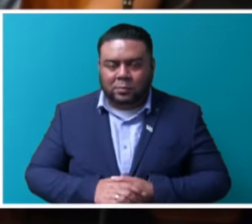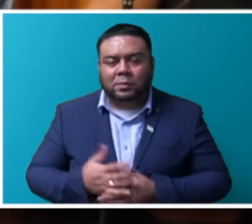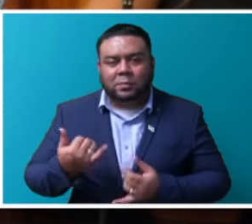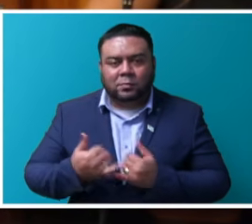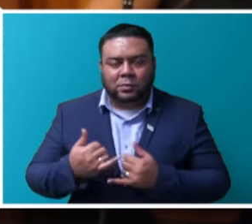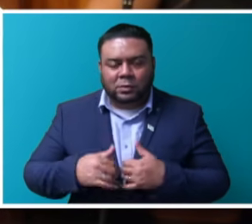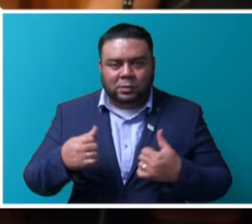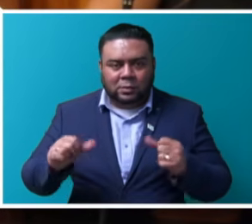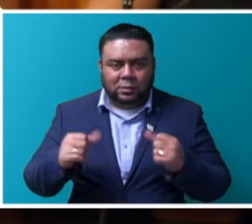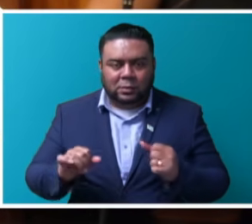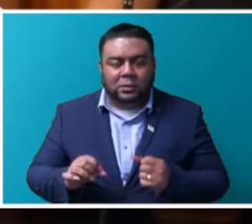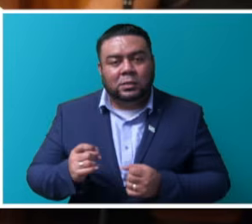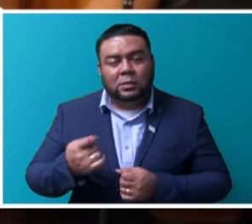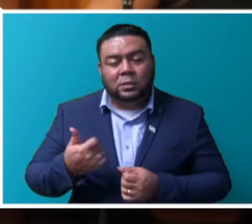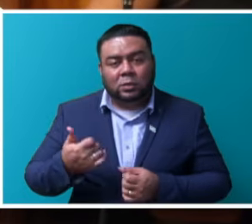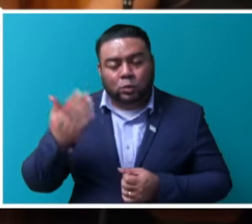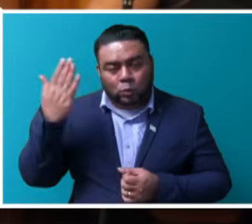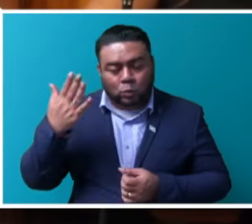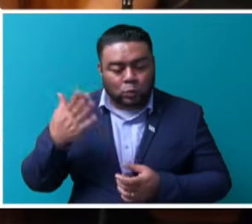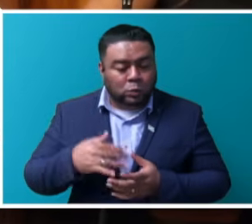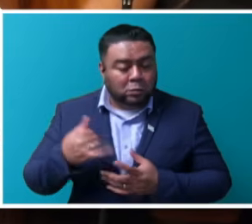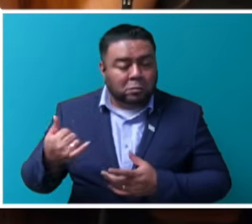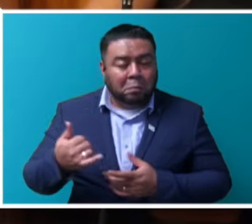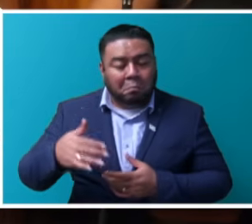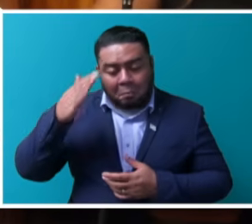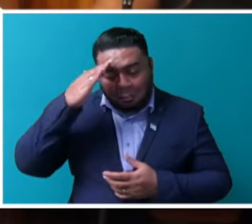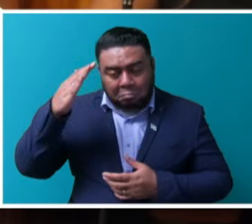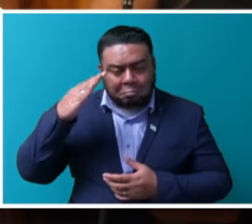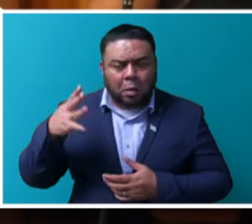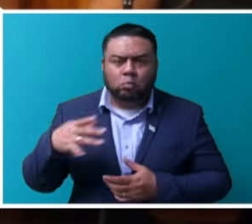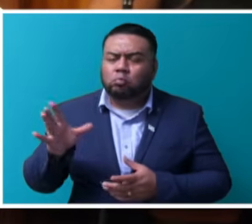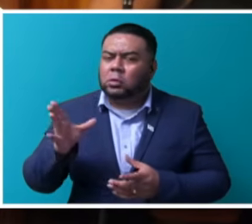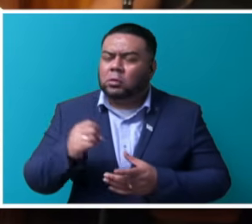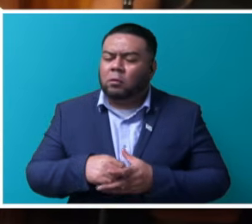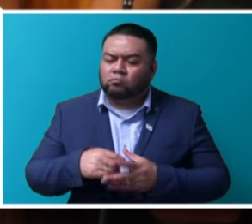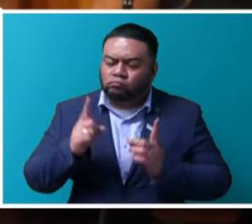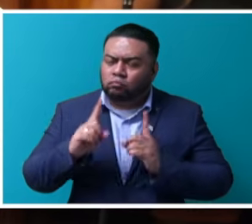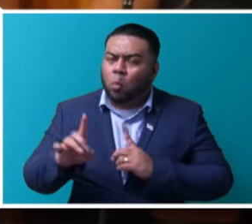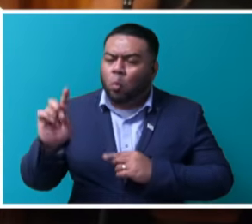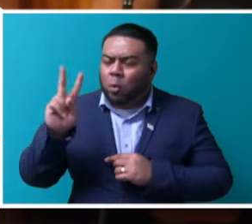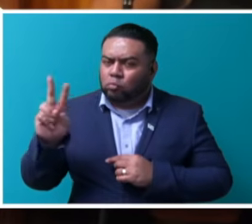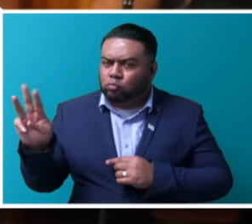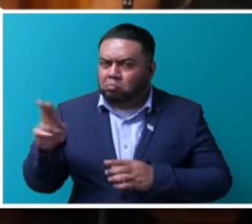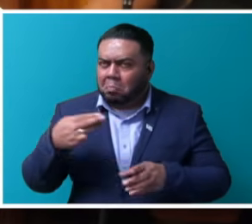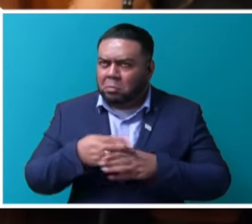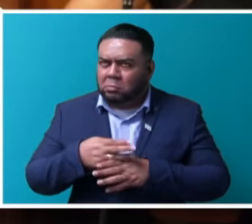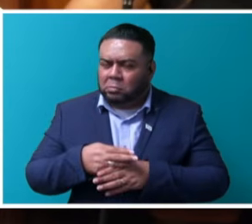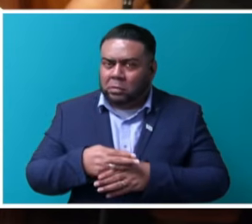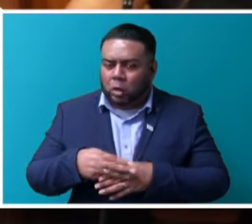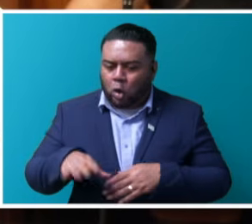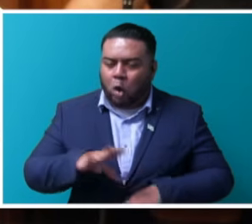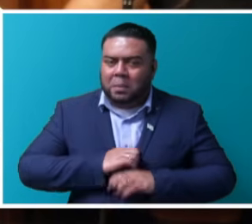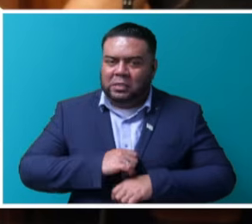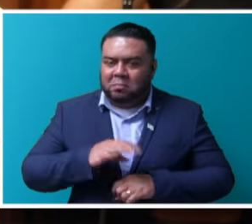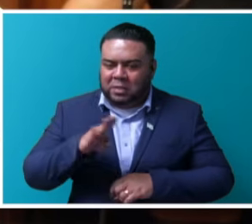in targeting early school leavers, unemployed youths, and adults with micro credentials following 1 to 3 months of competency-based